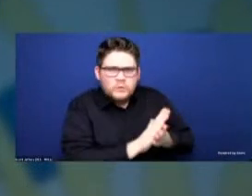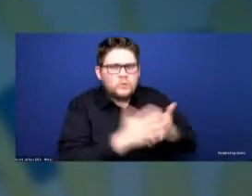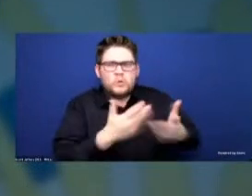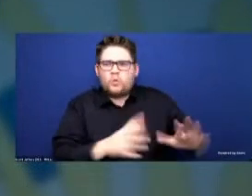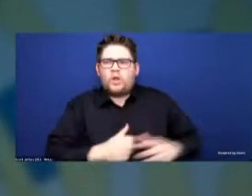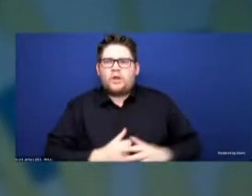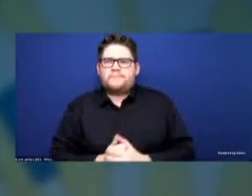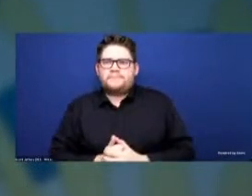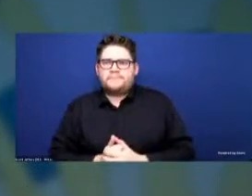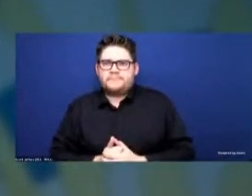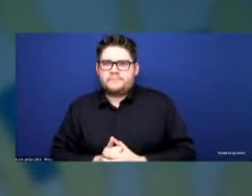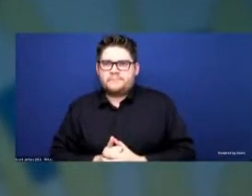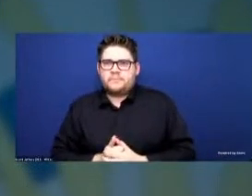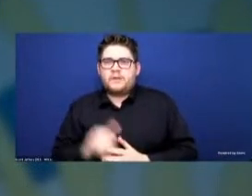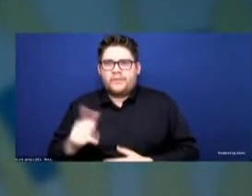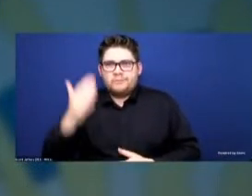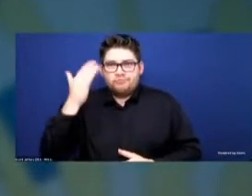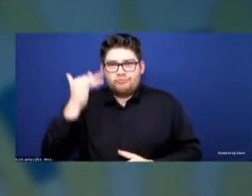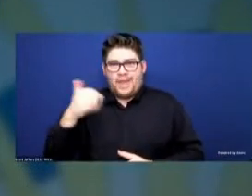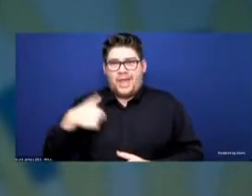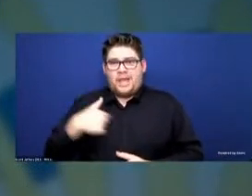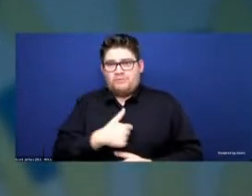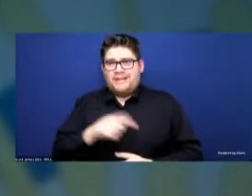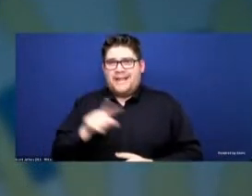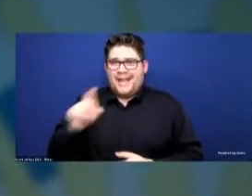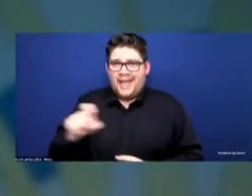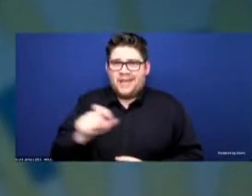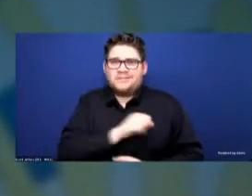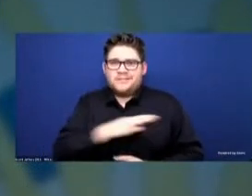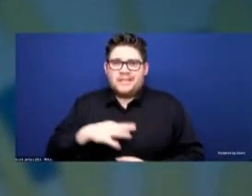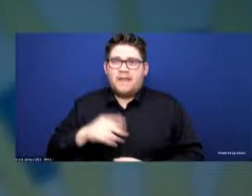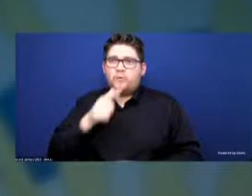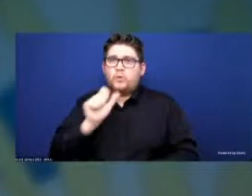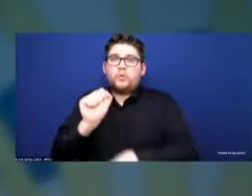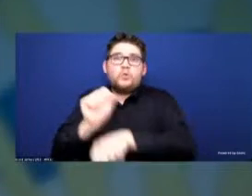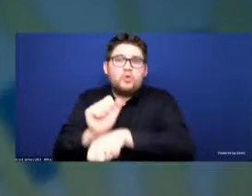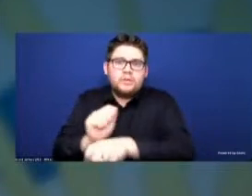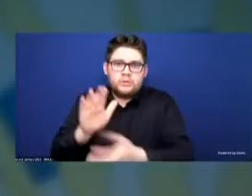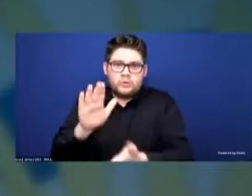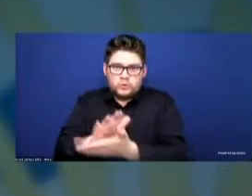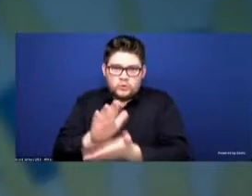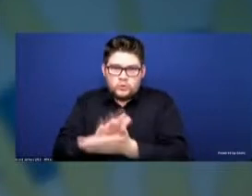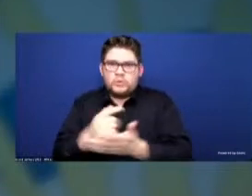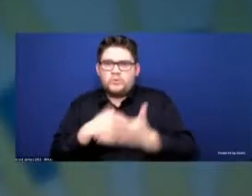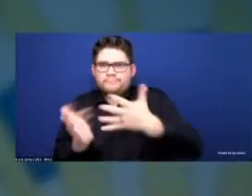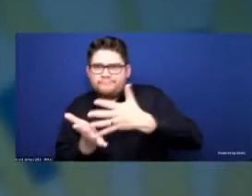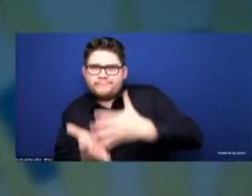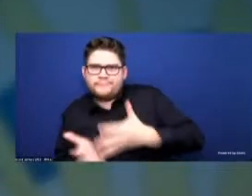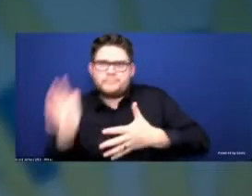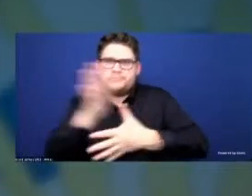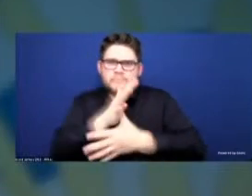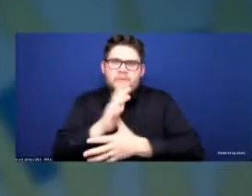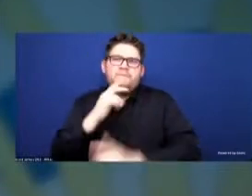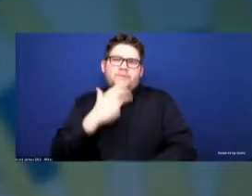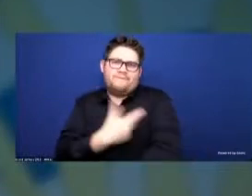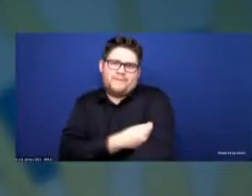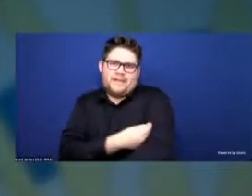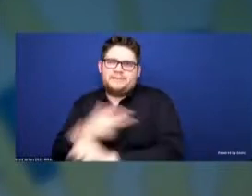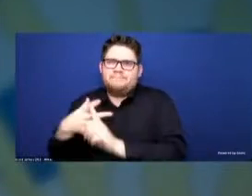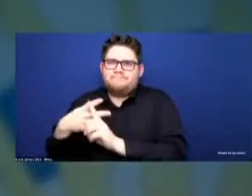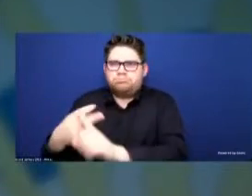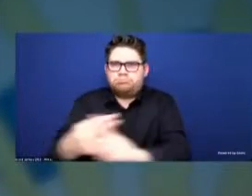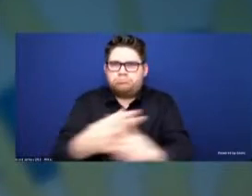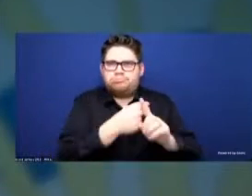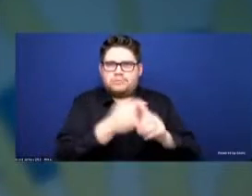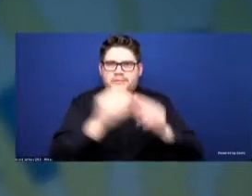for immunization, and starting with the areas with highest community transmission, and we'll be working through all school staff in the province